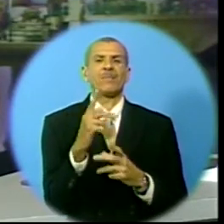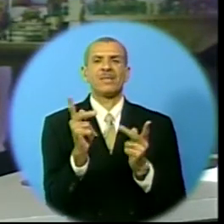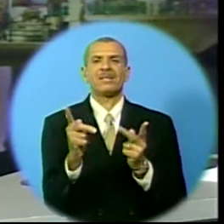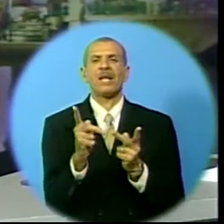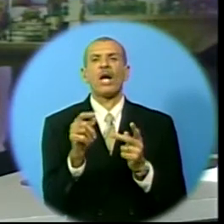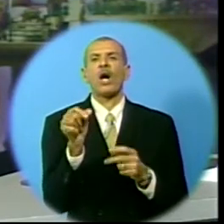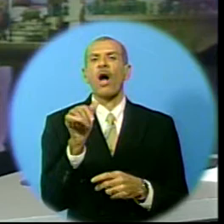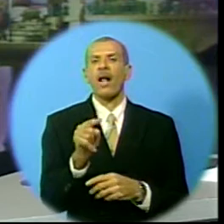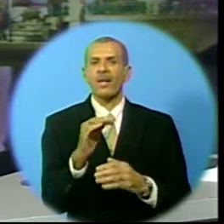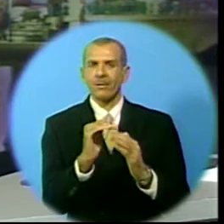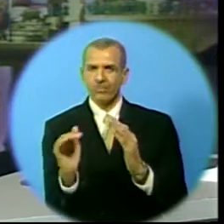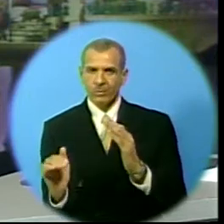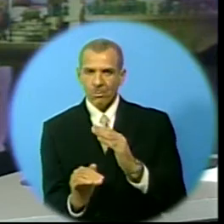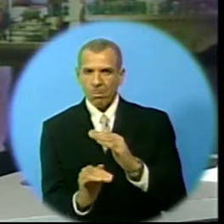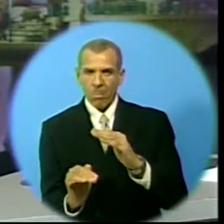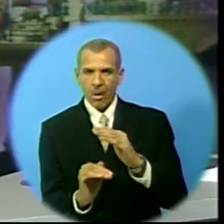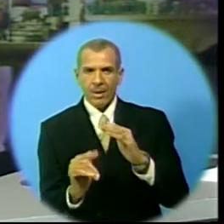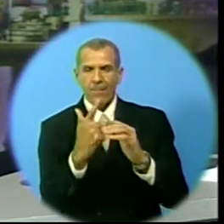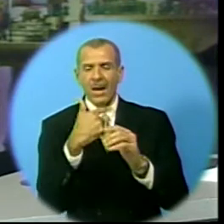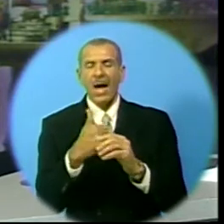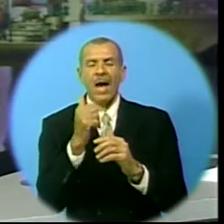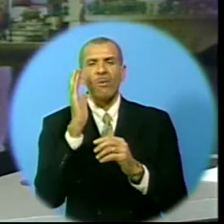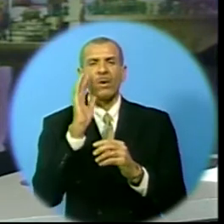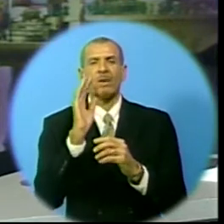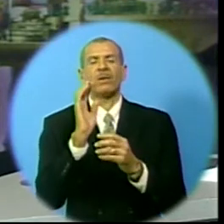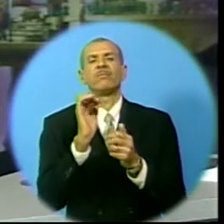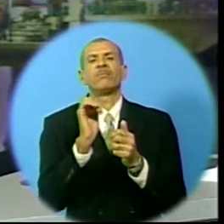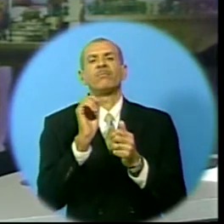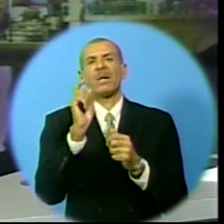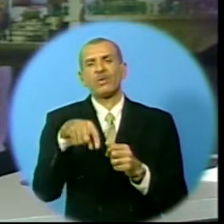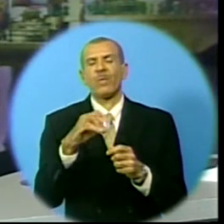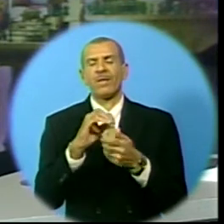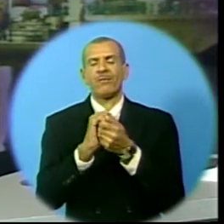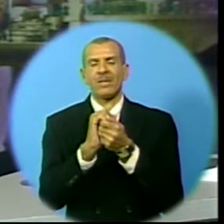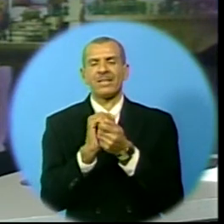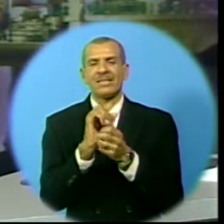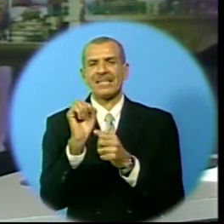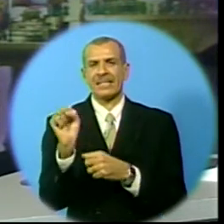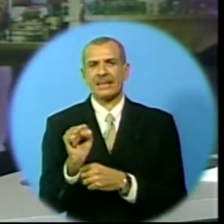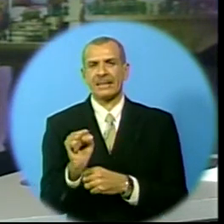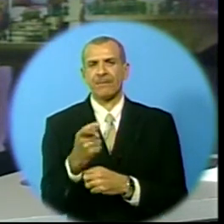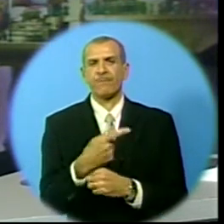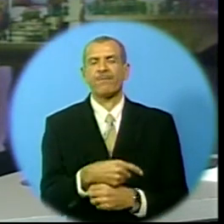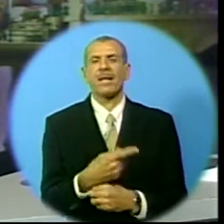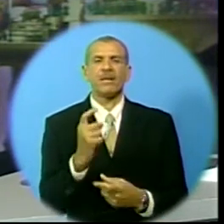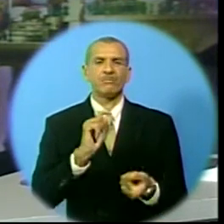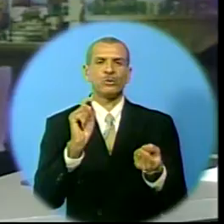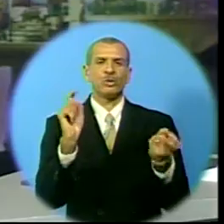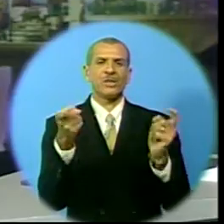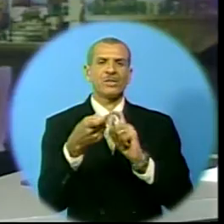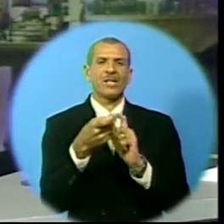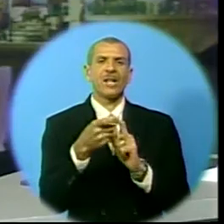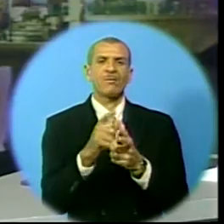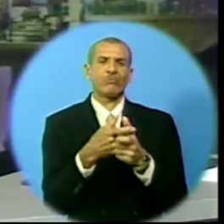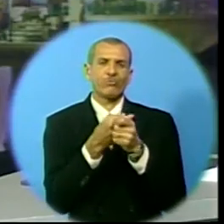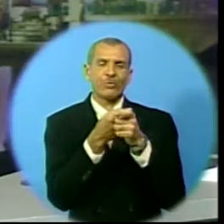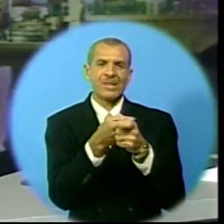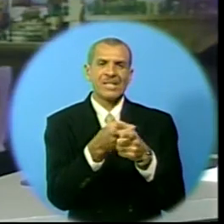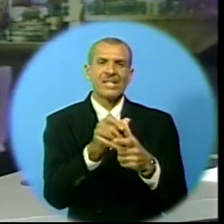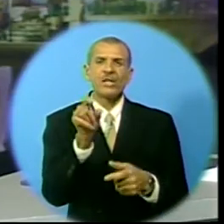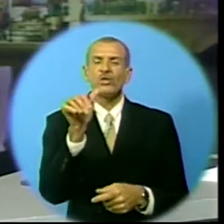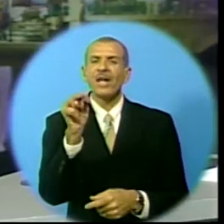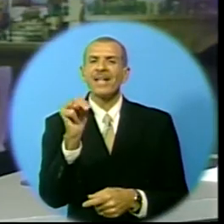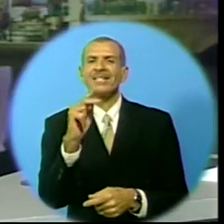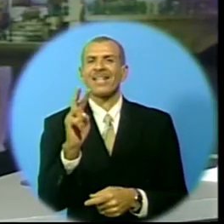remain at the bottom of the table and are yet to win a game this season. Switching now to track and field, St. Giles did the double today